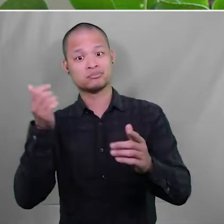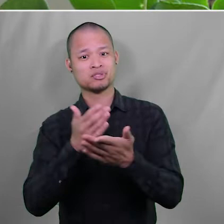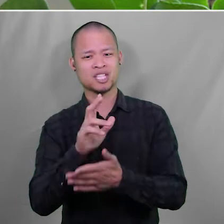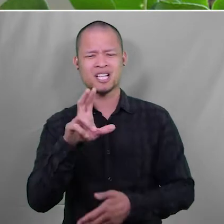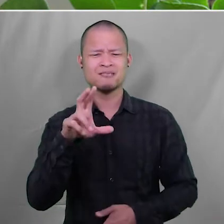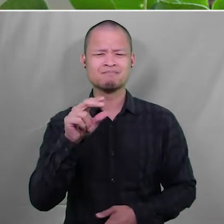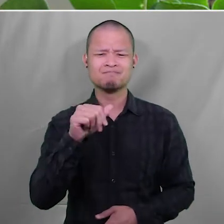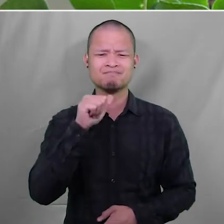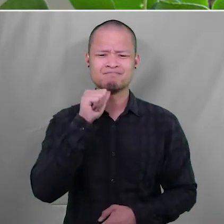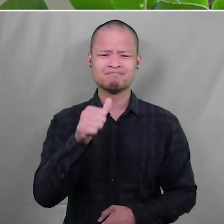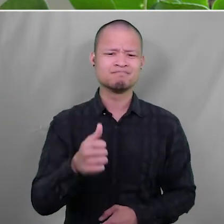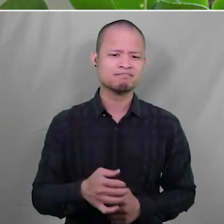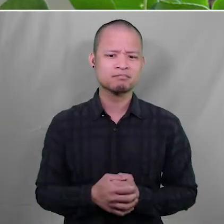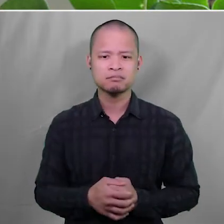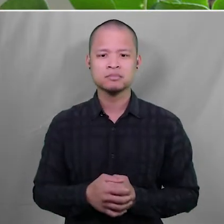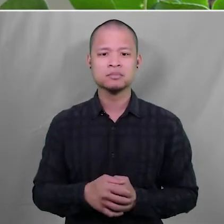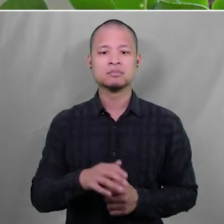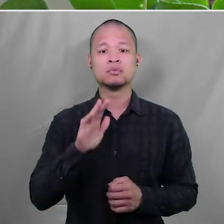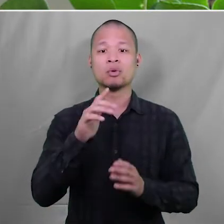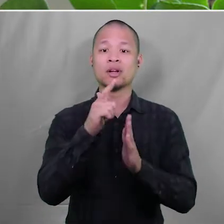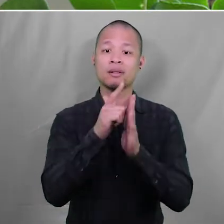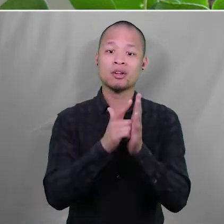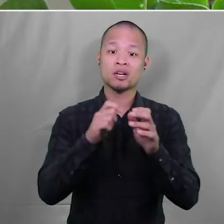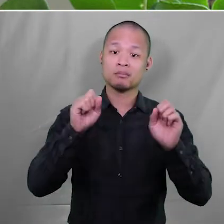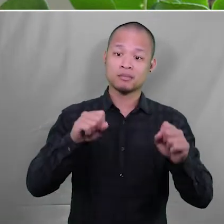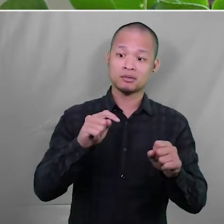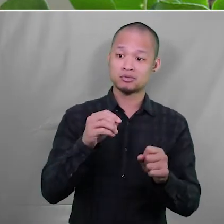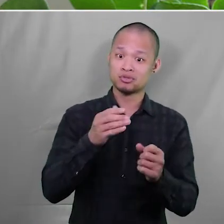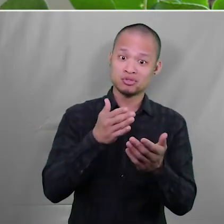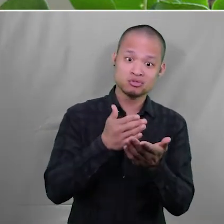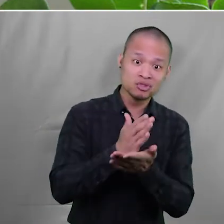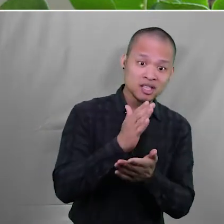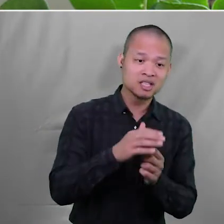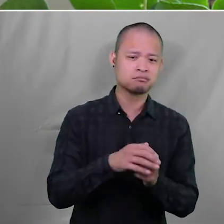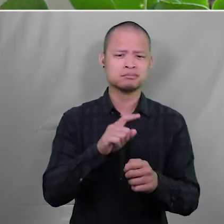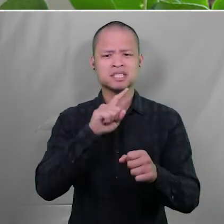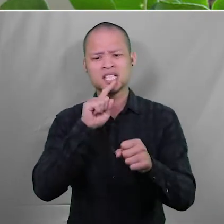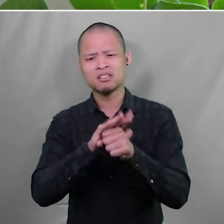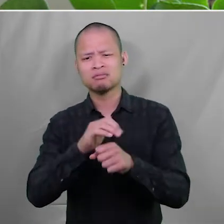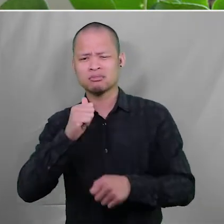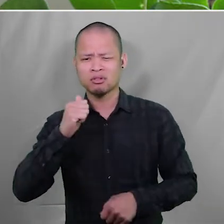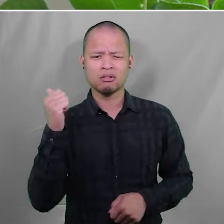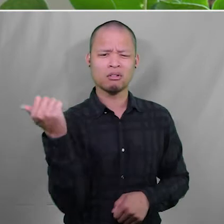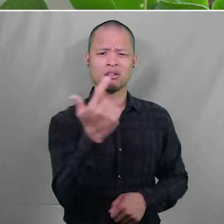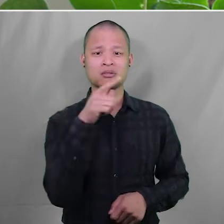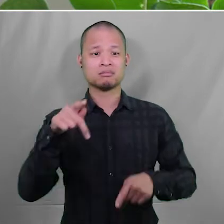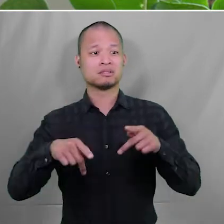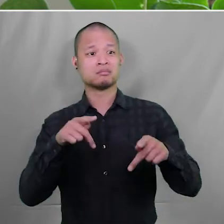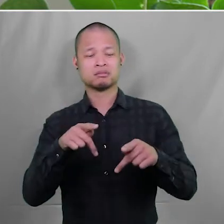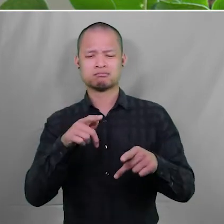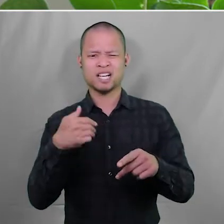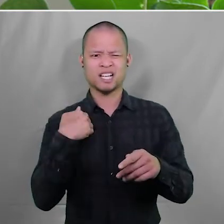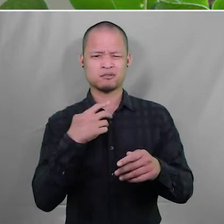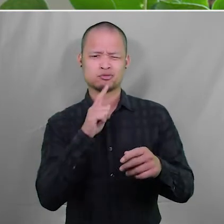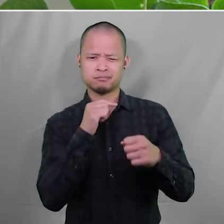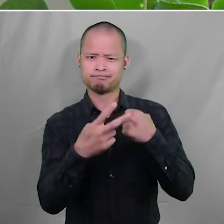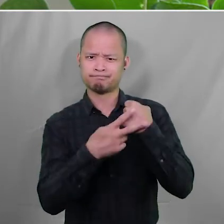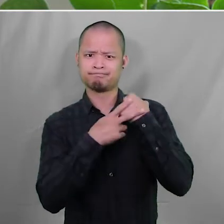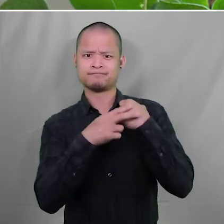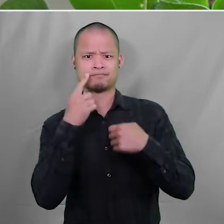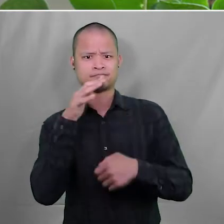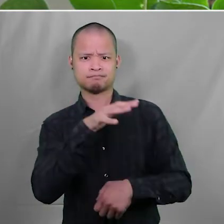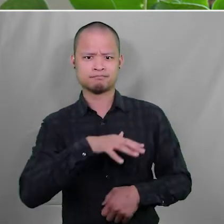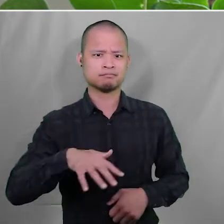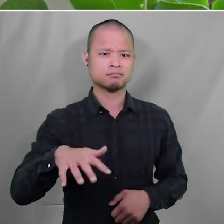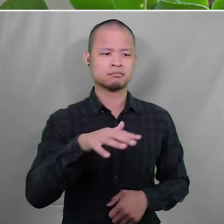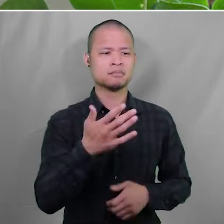rights are taken away. Your legal capacity to your rights are guaranteed to all citizens and it is retained. It just means that you